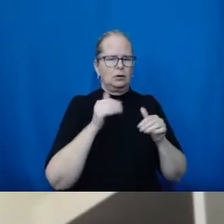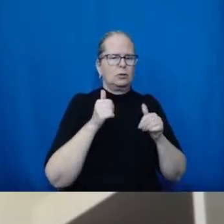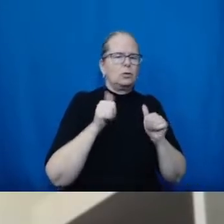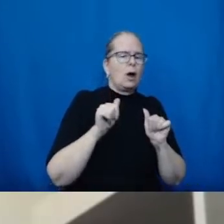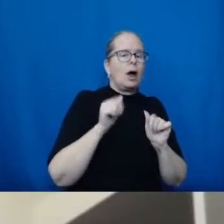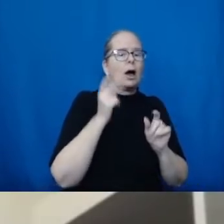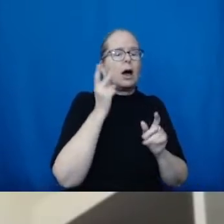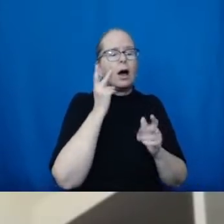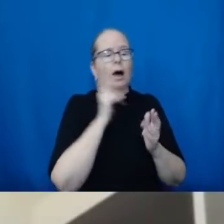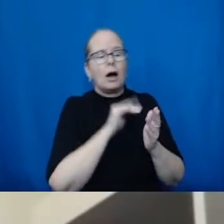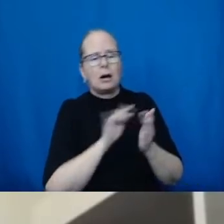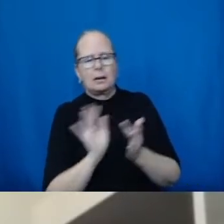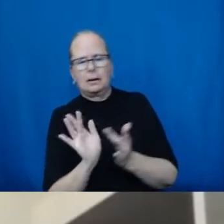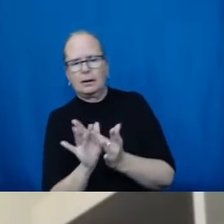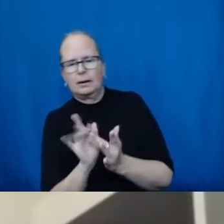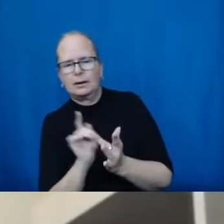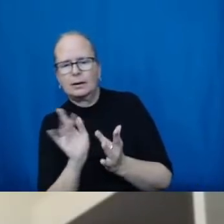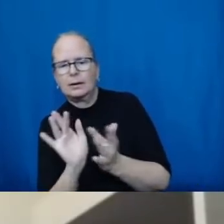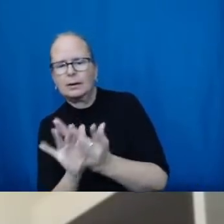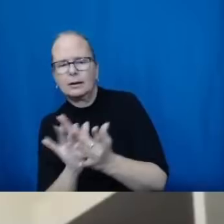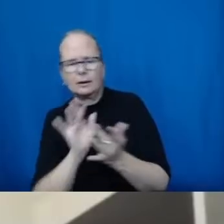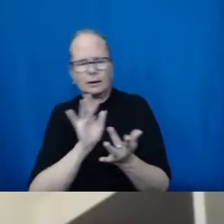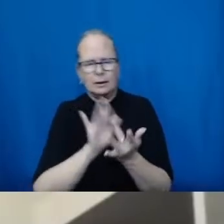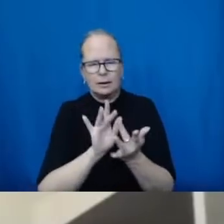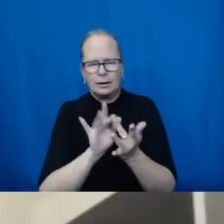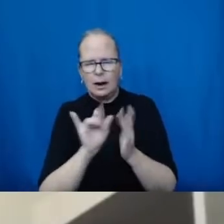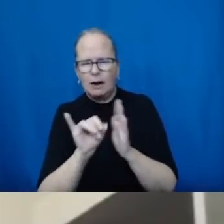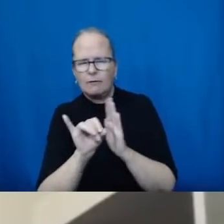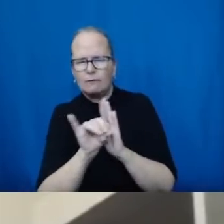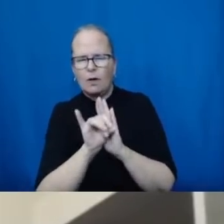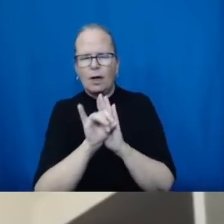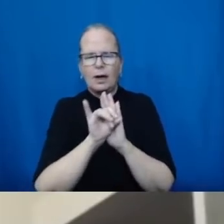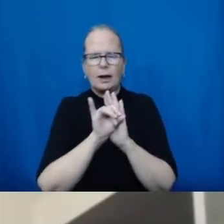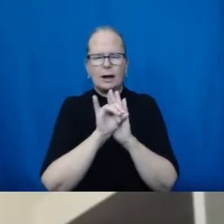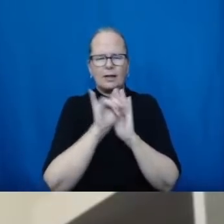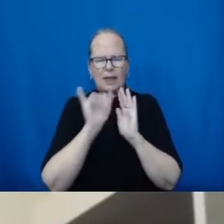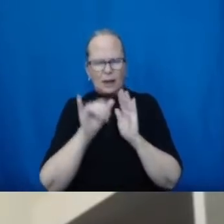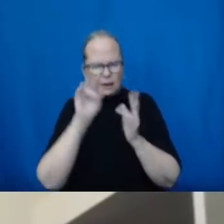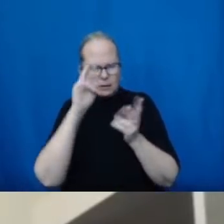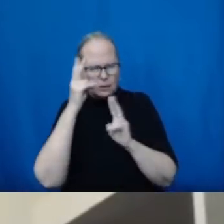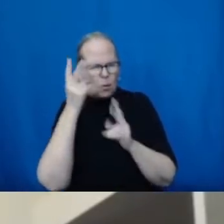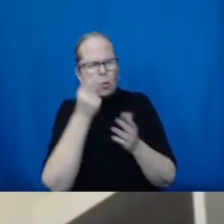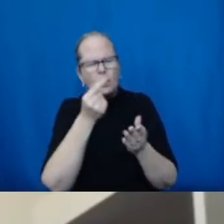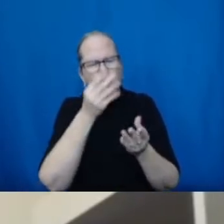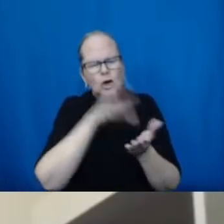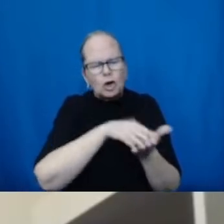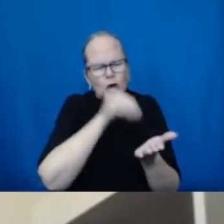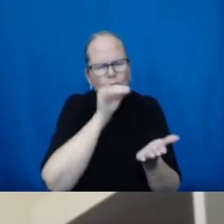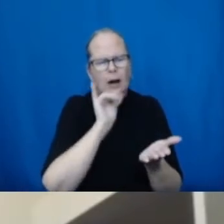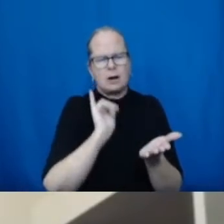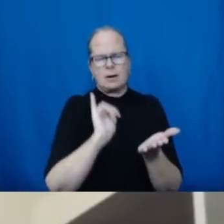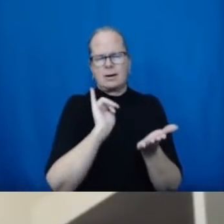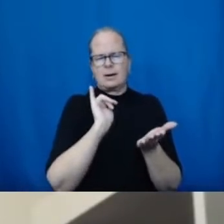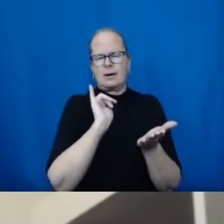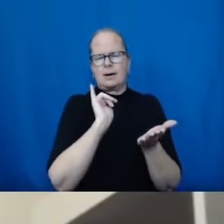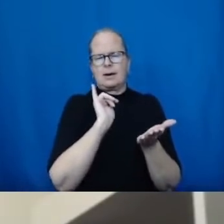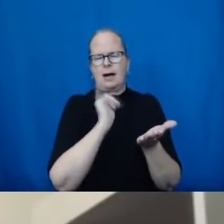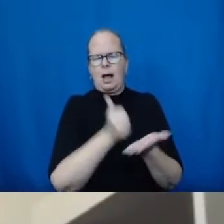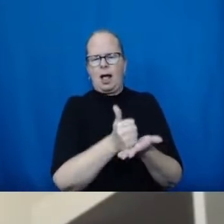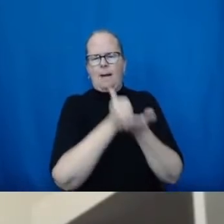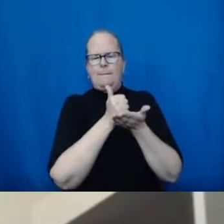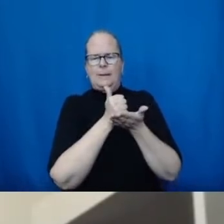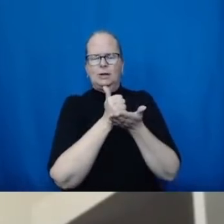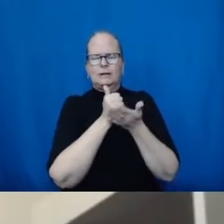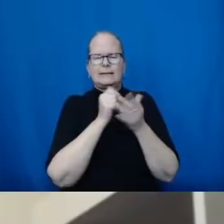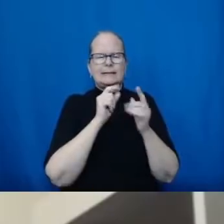misinformation that they are falling prey to. Because there's so many different types and categories of misinformation, we can't take the same approach to all of